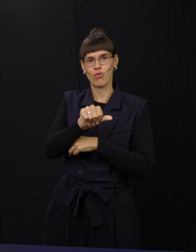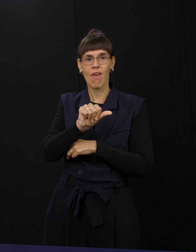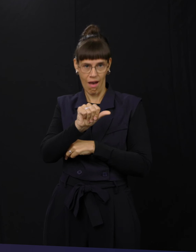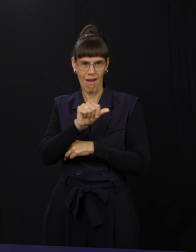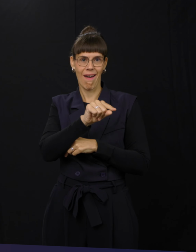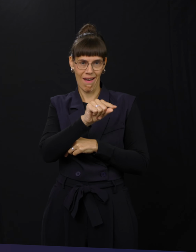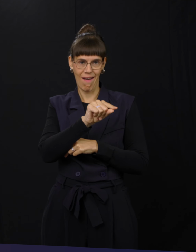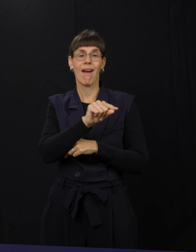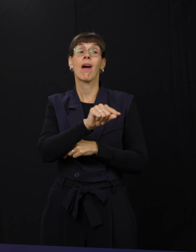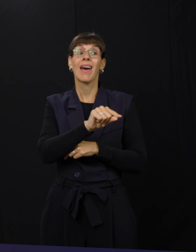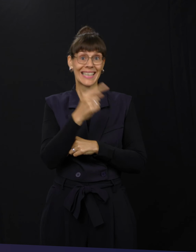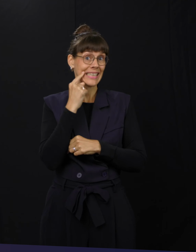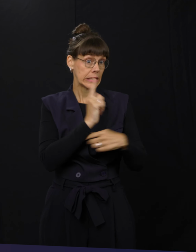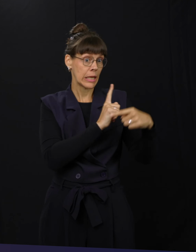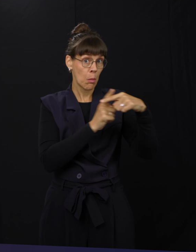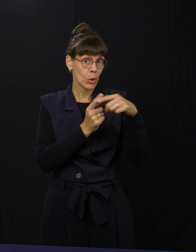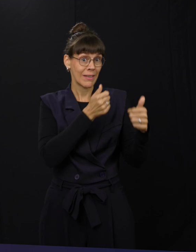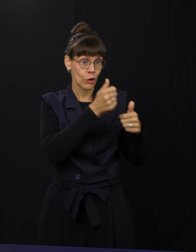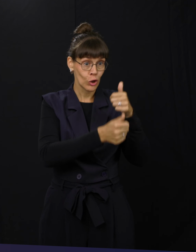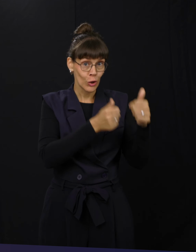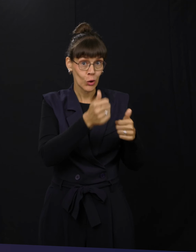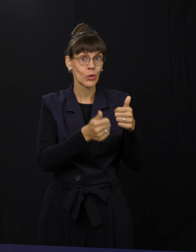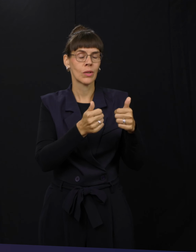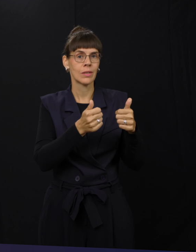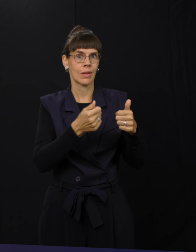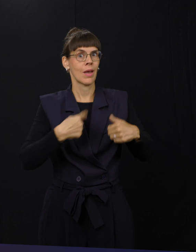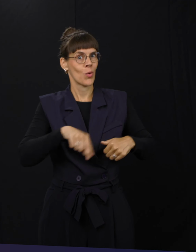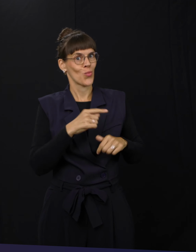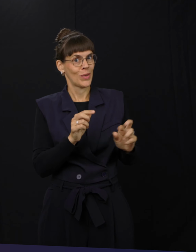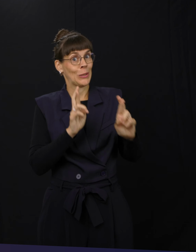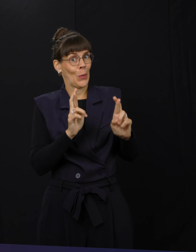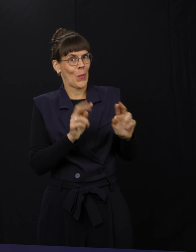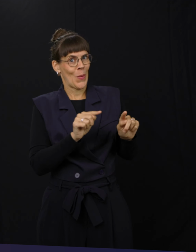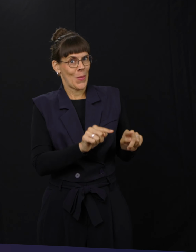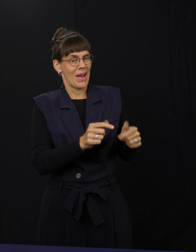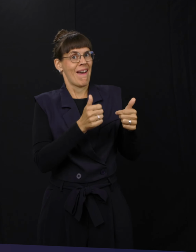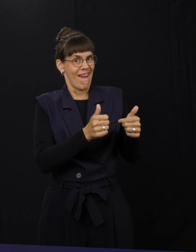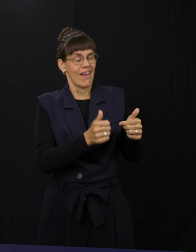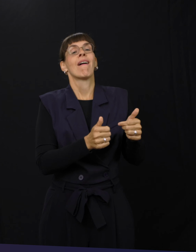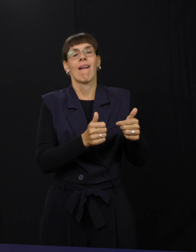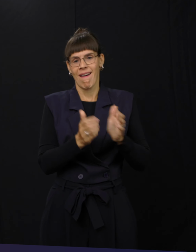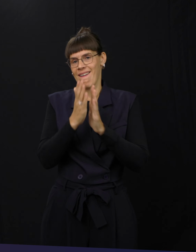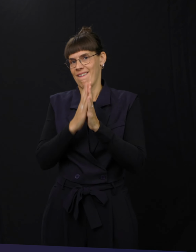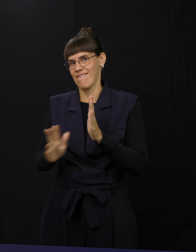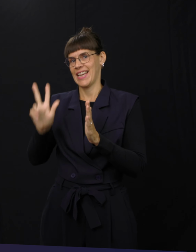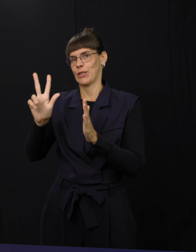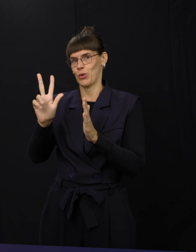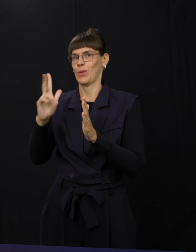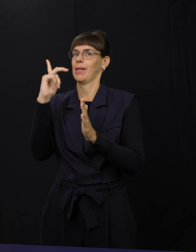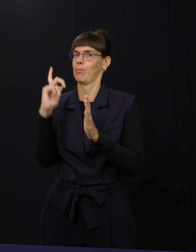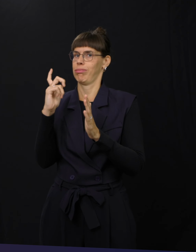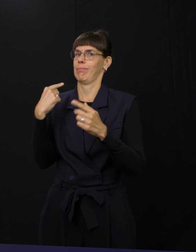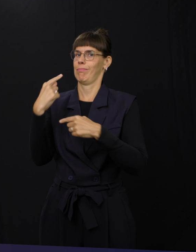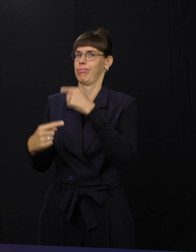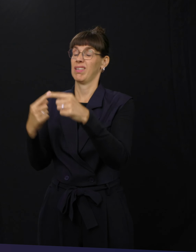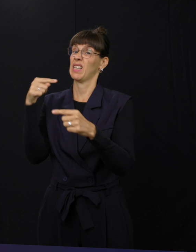that, if the results are still positive, which we obviously hope for, then a phase 3 needs to be designed. But this is